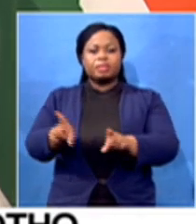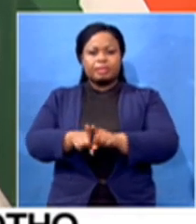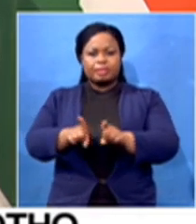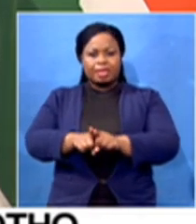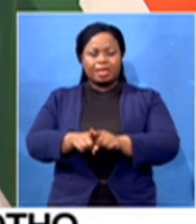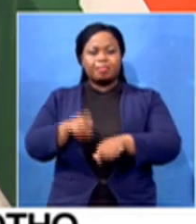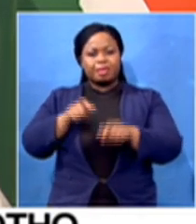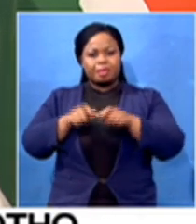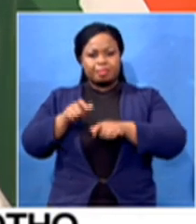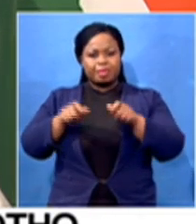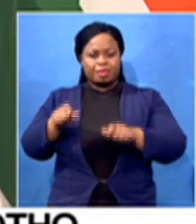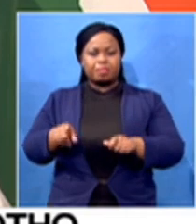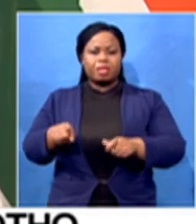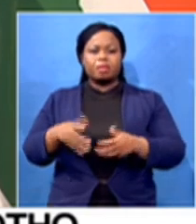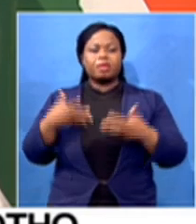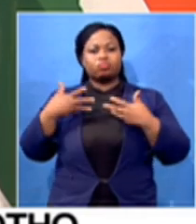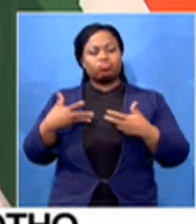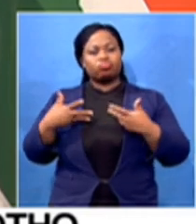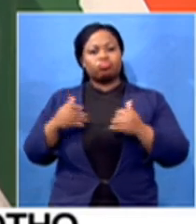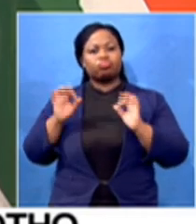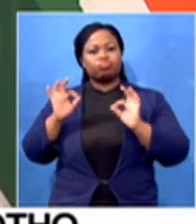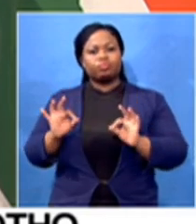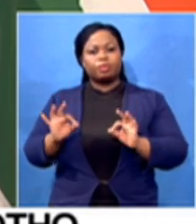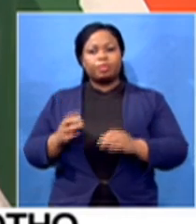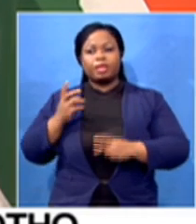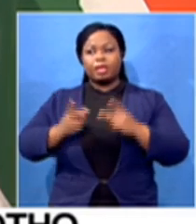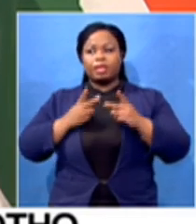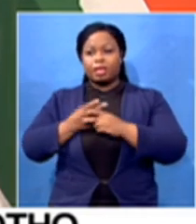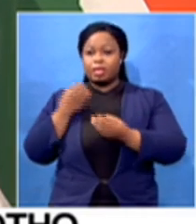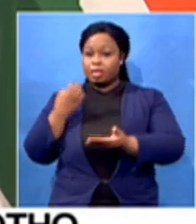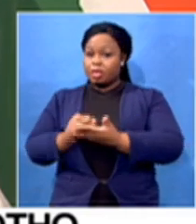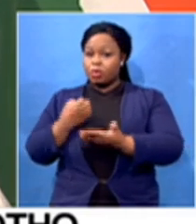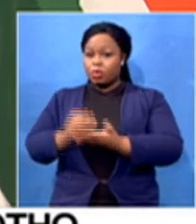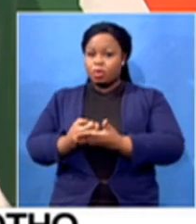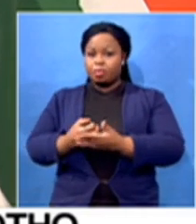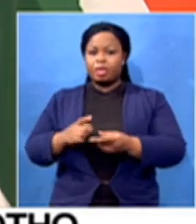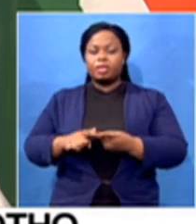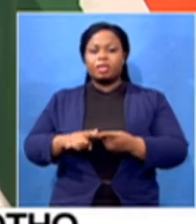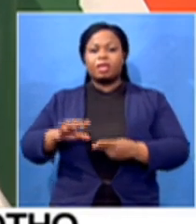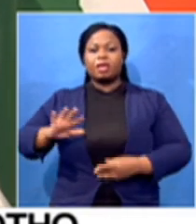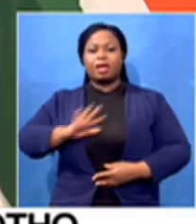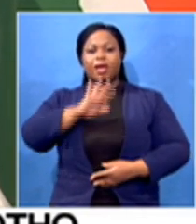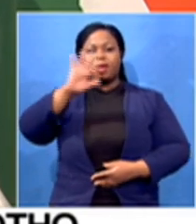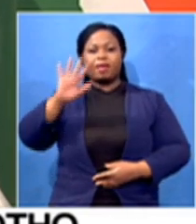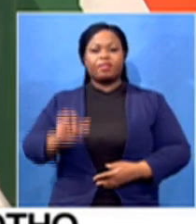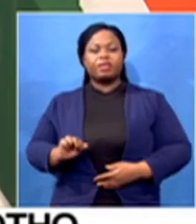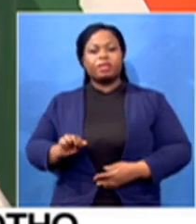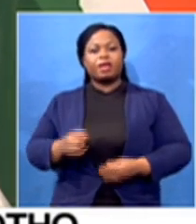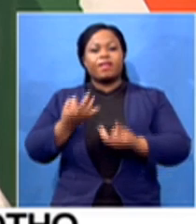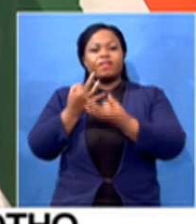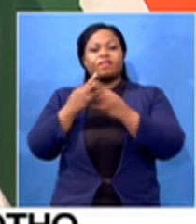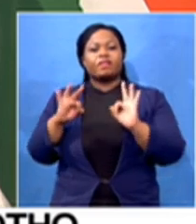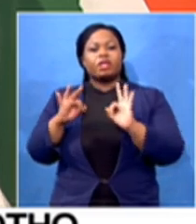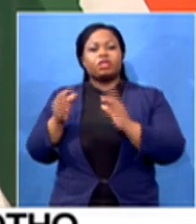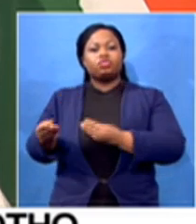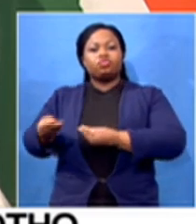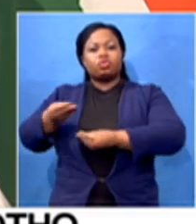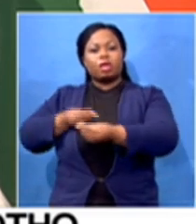ease. And on the economic side, the Africa Free Trade Area Agreement is going